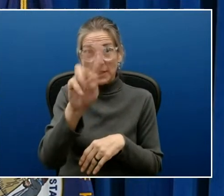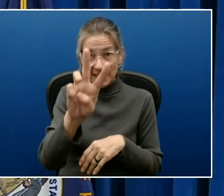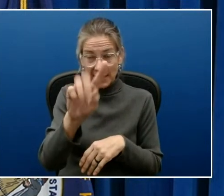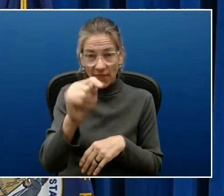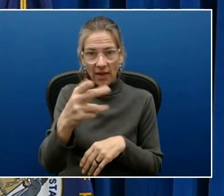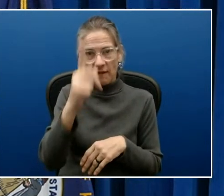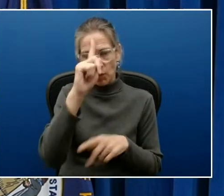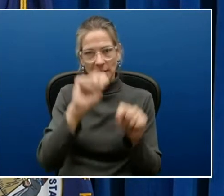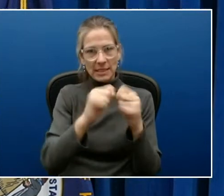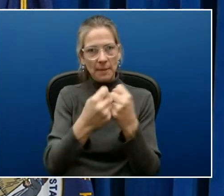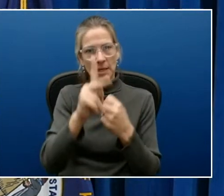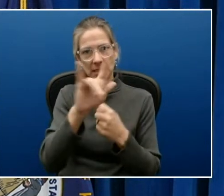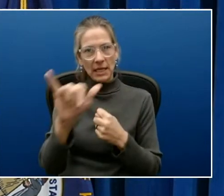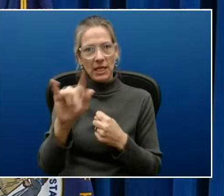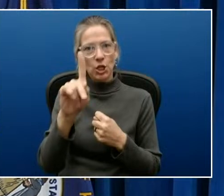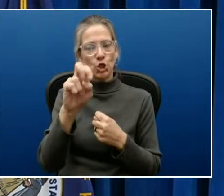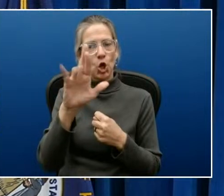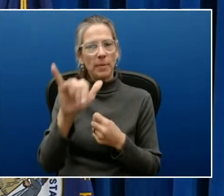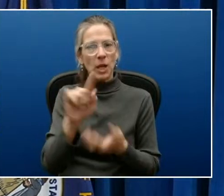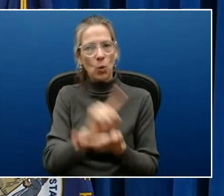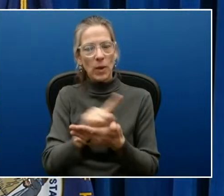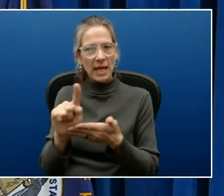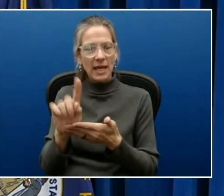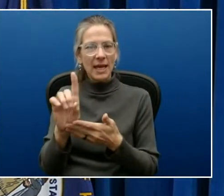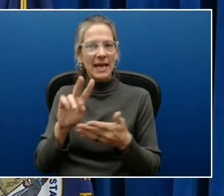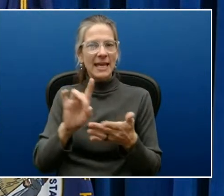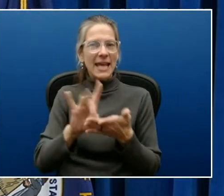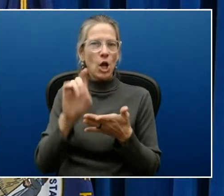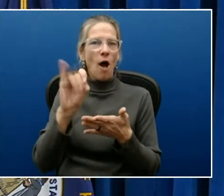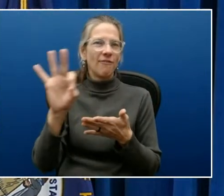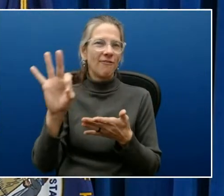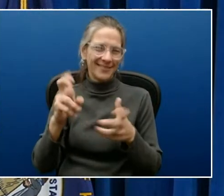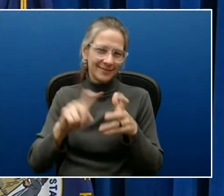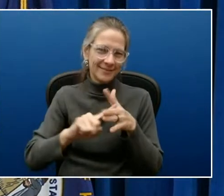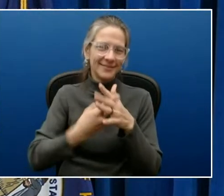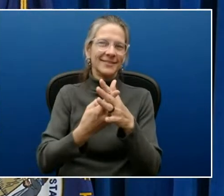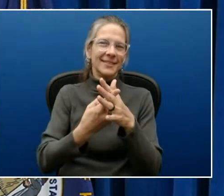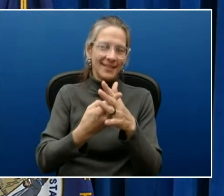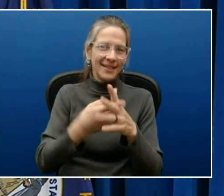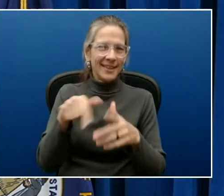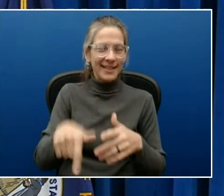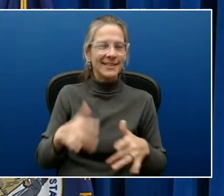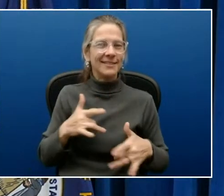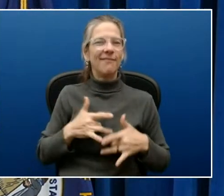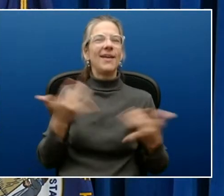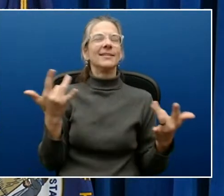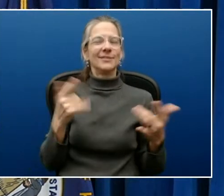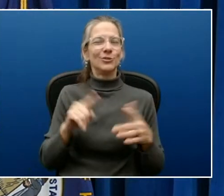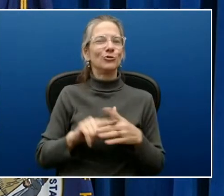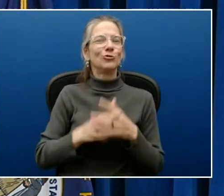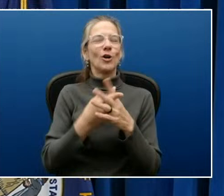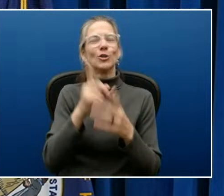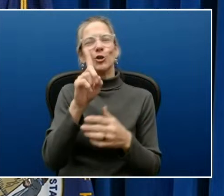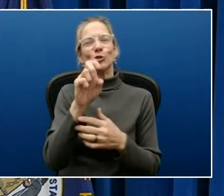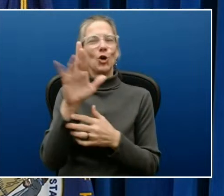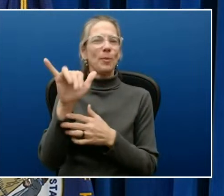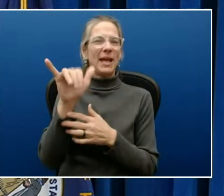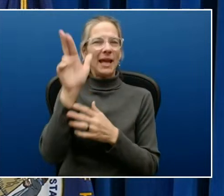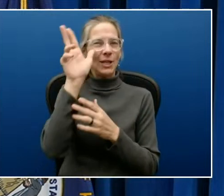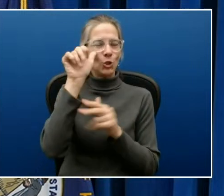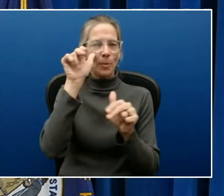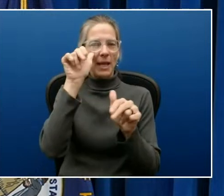Kentucky Derby Week Kickoff and Common Fest. This event is our way of starting the Derby festivities that